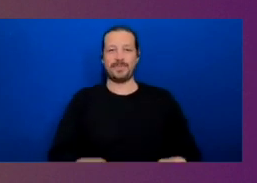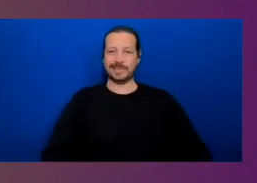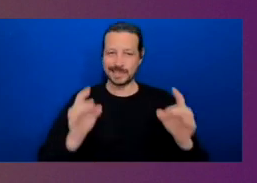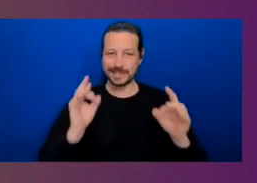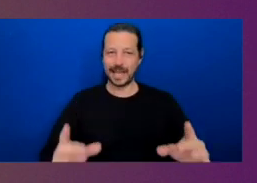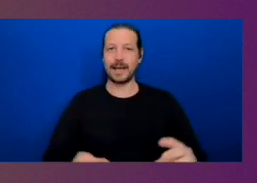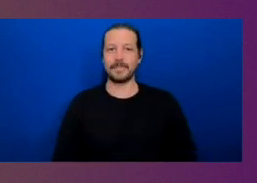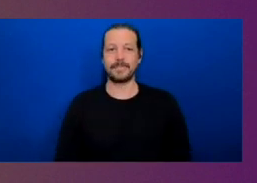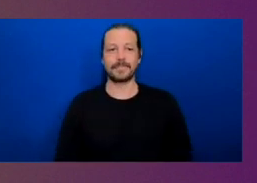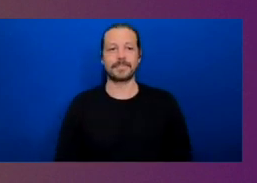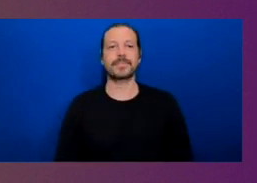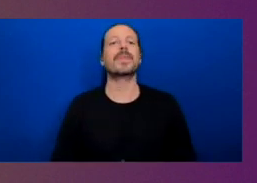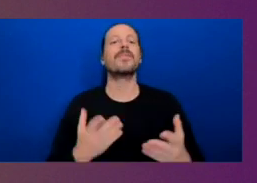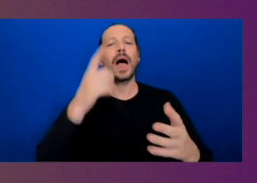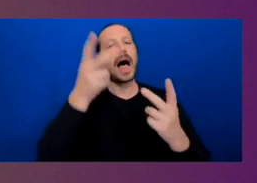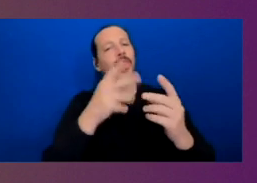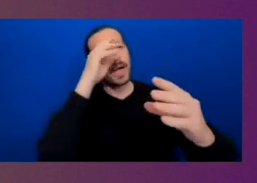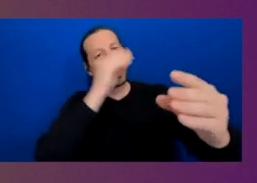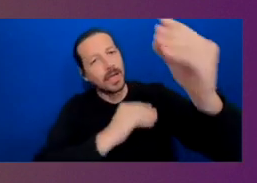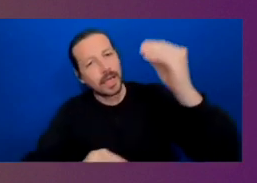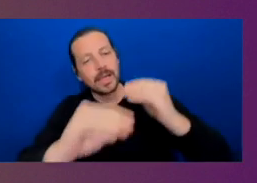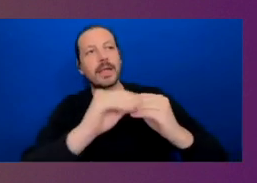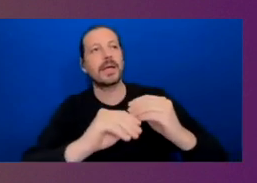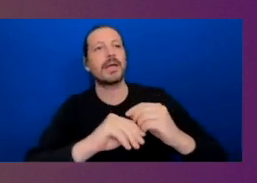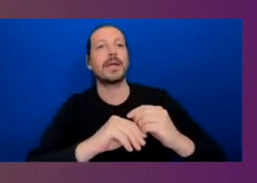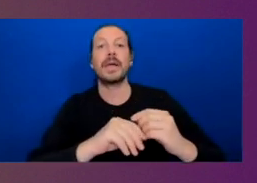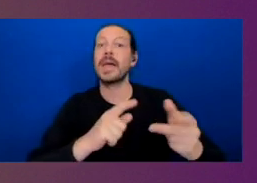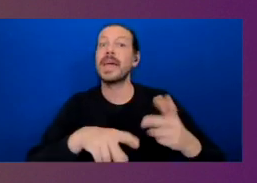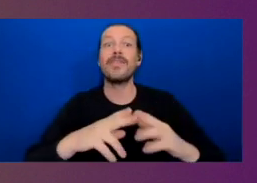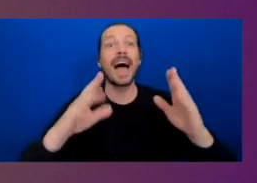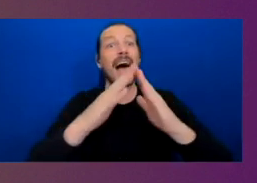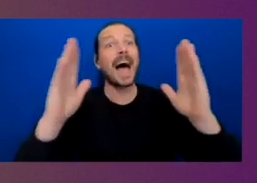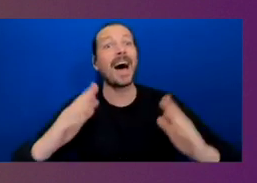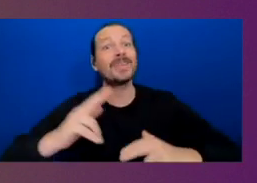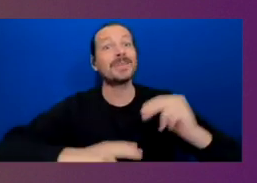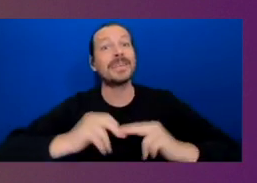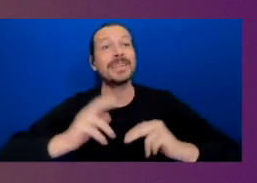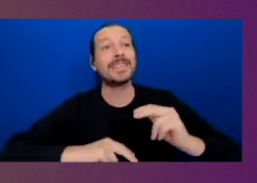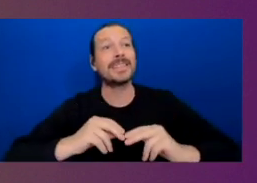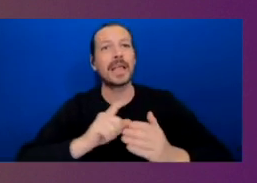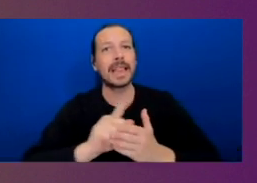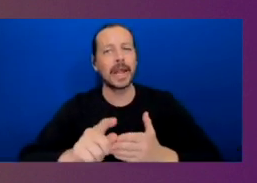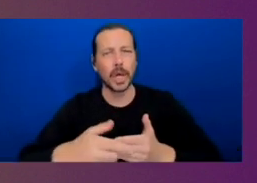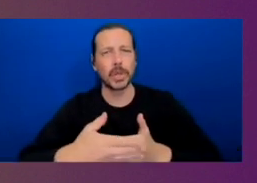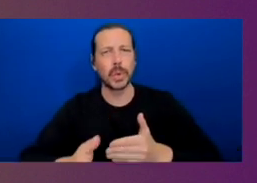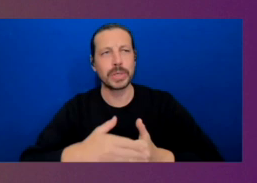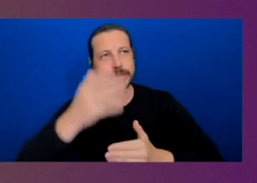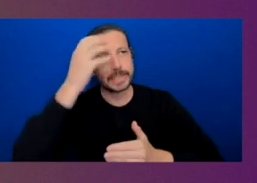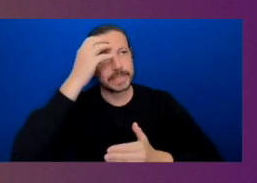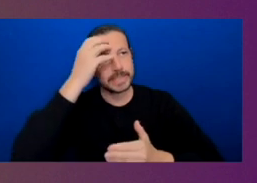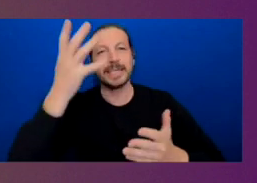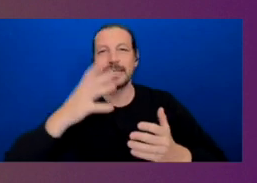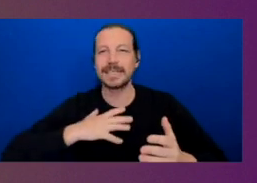another analogy, if you were to build a house and not put any doors into it, you'd have to take the house